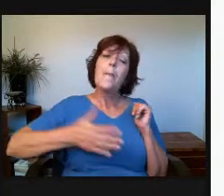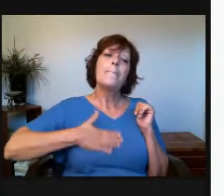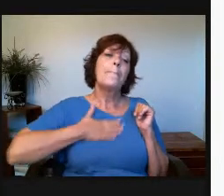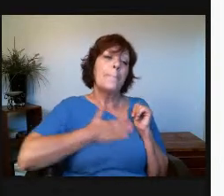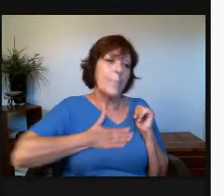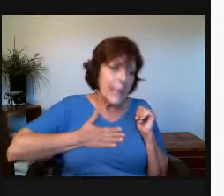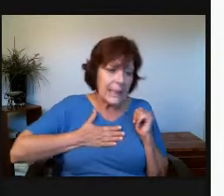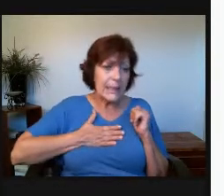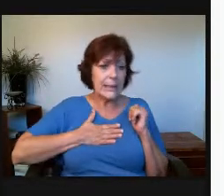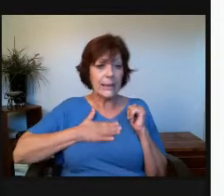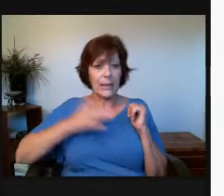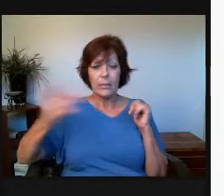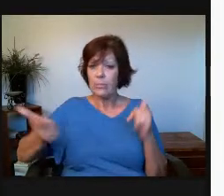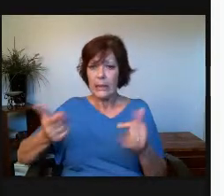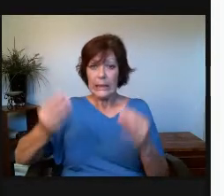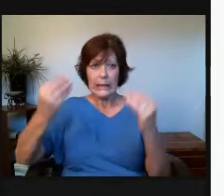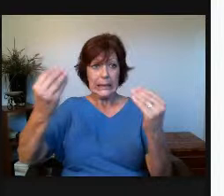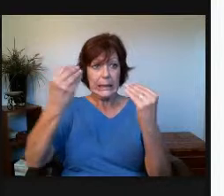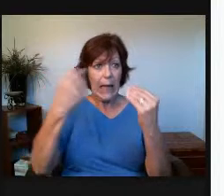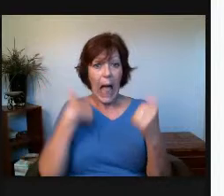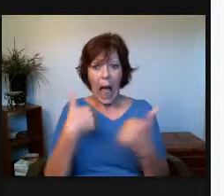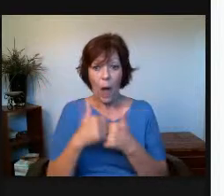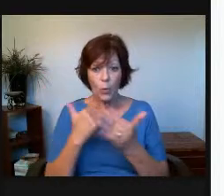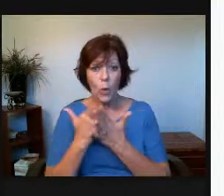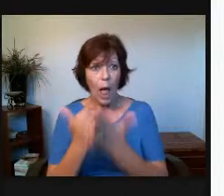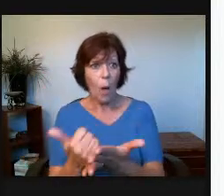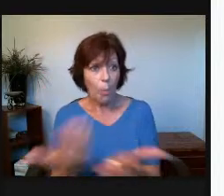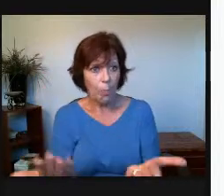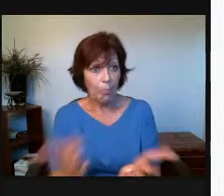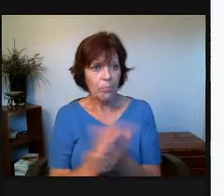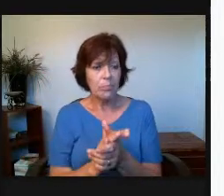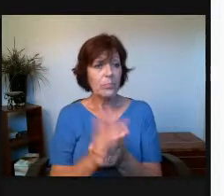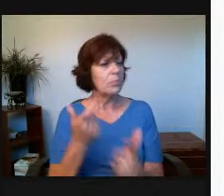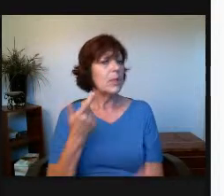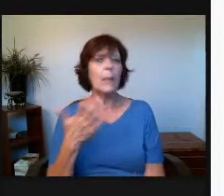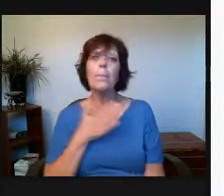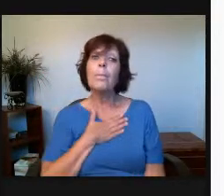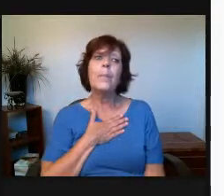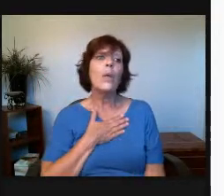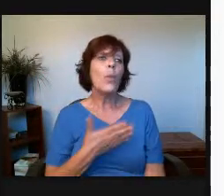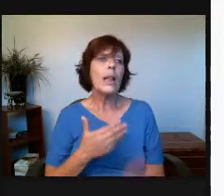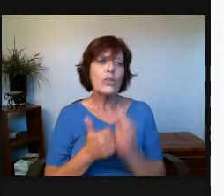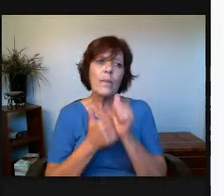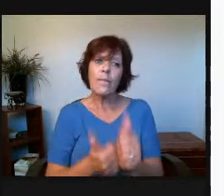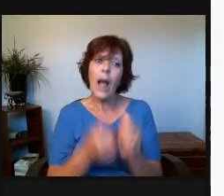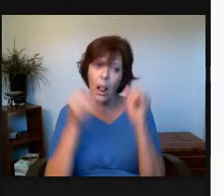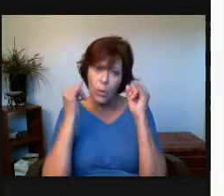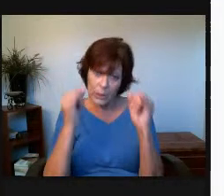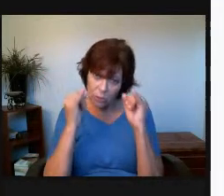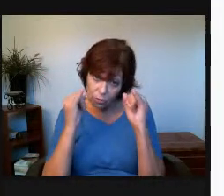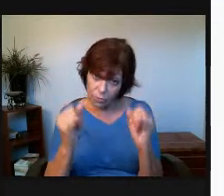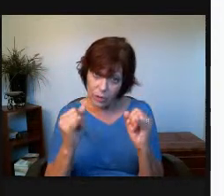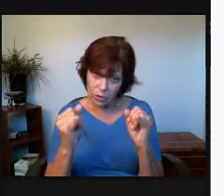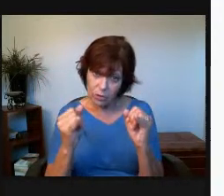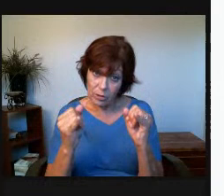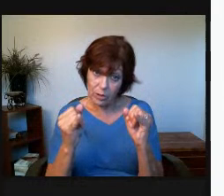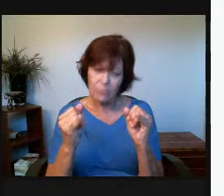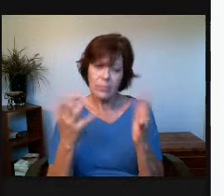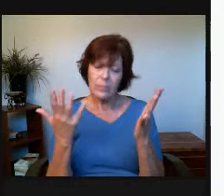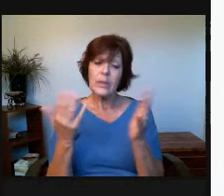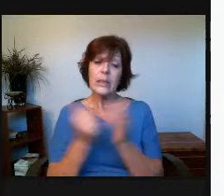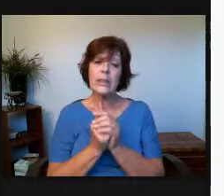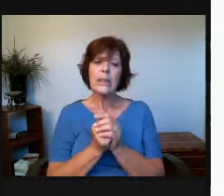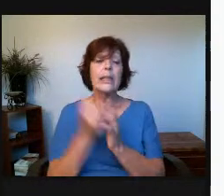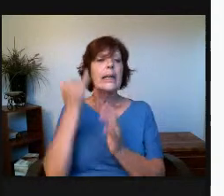us how we can best assist you with that. Okay? And be willing to follow those instructions of uniformed officials. Now,